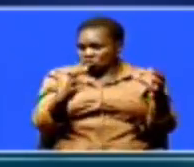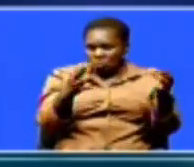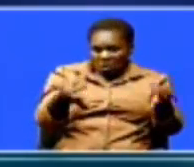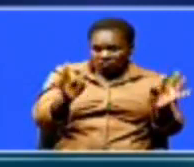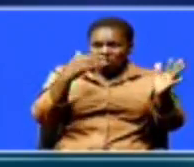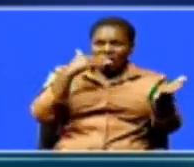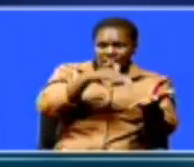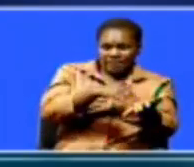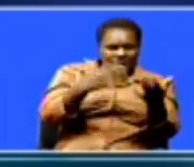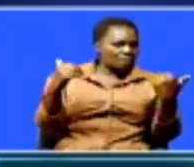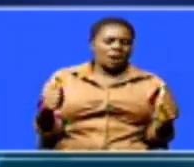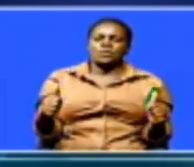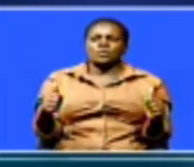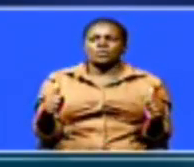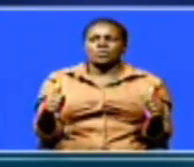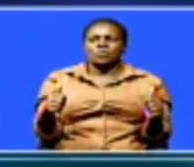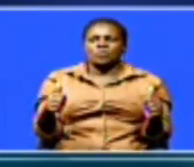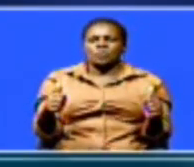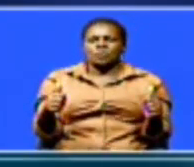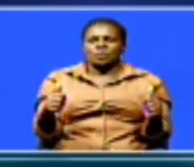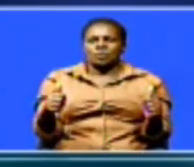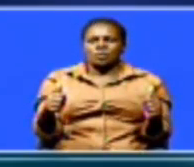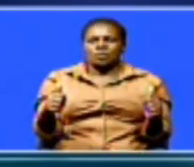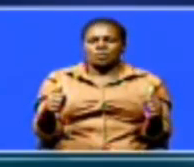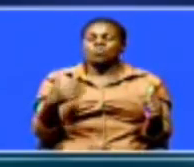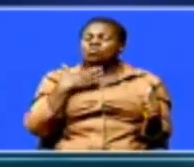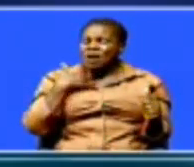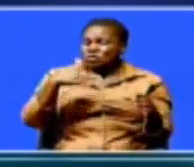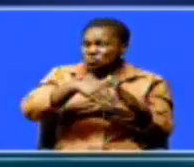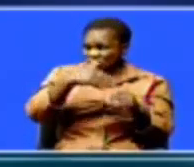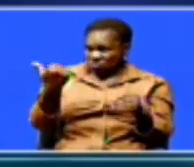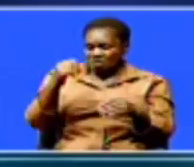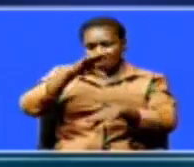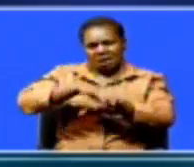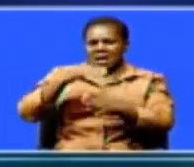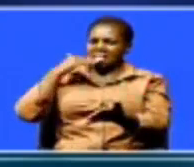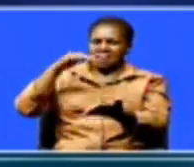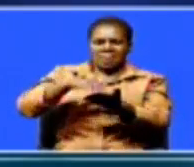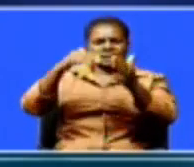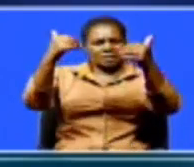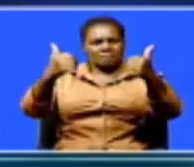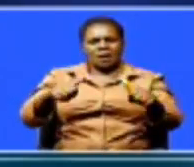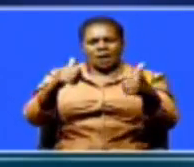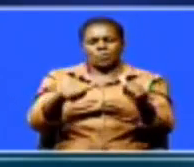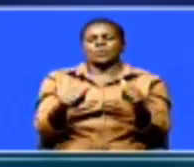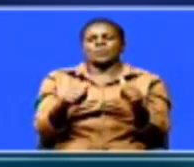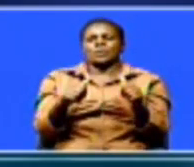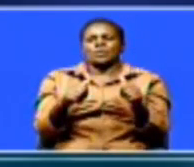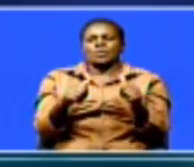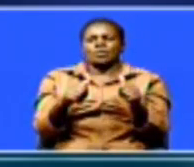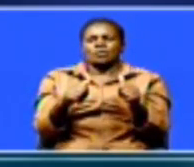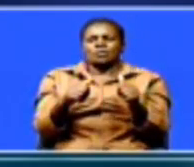parties that are in NASA to say that they intend to exit and enter into